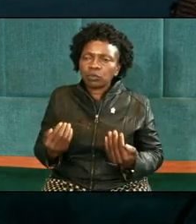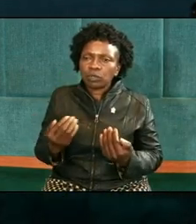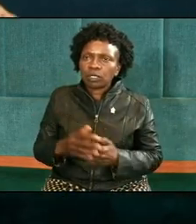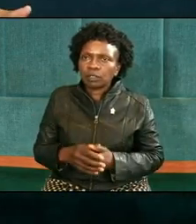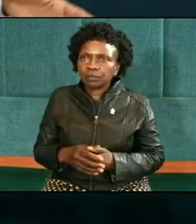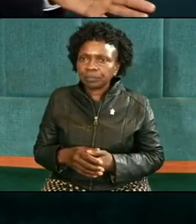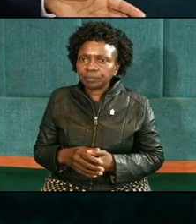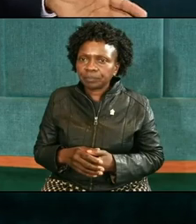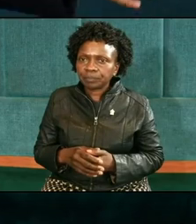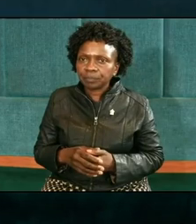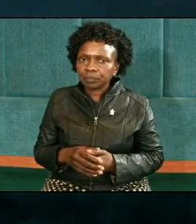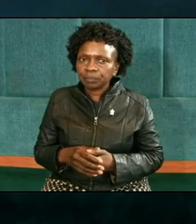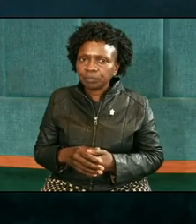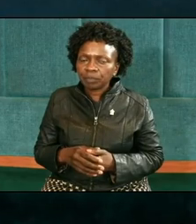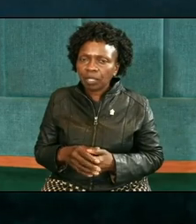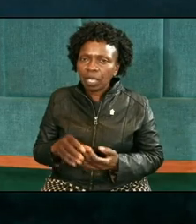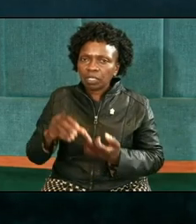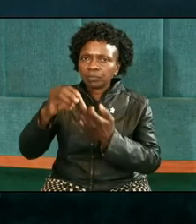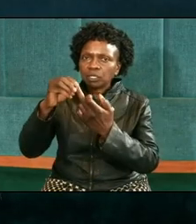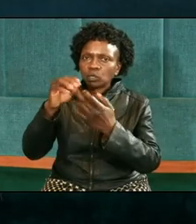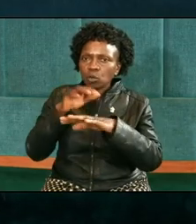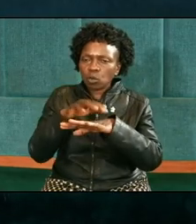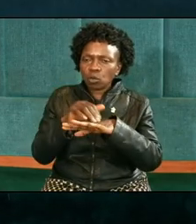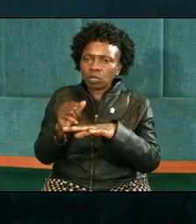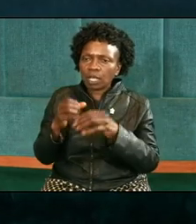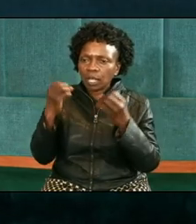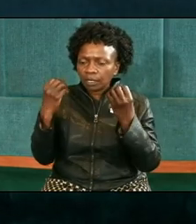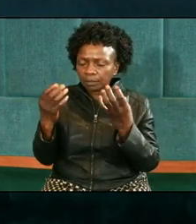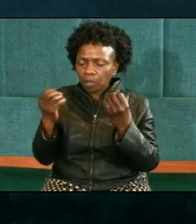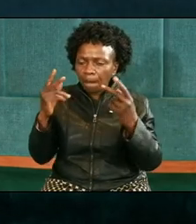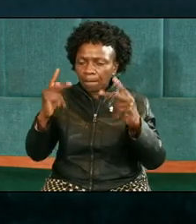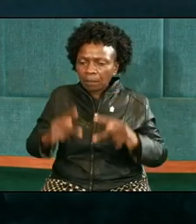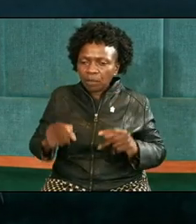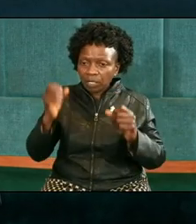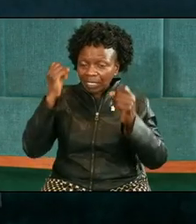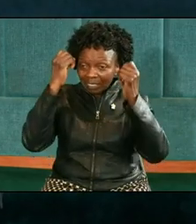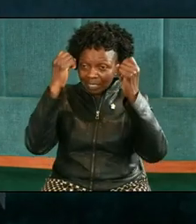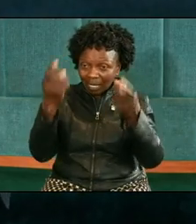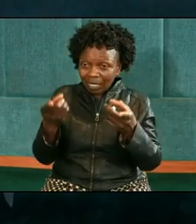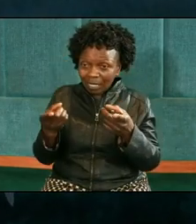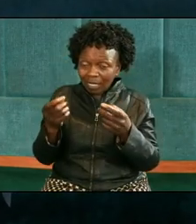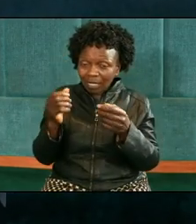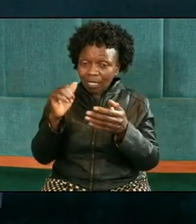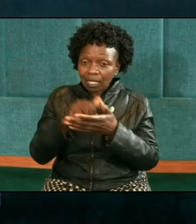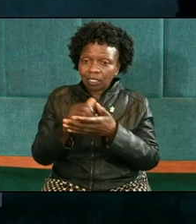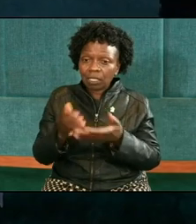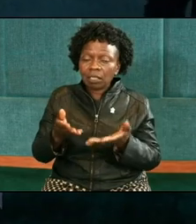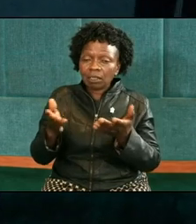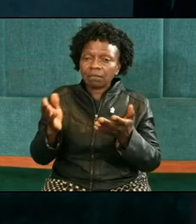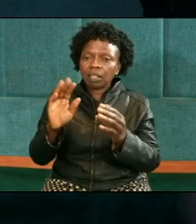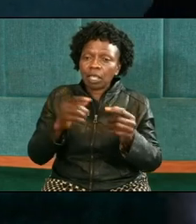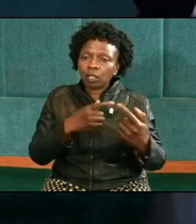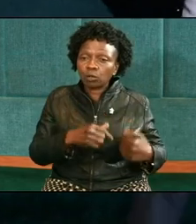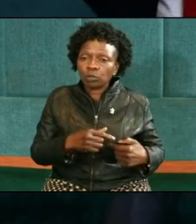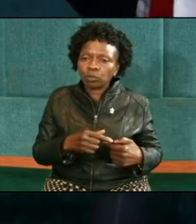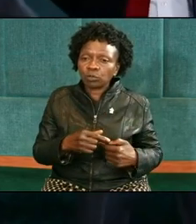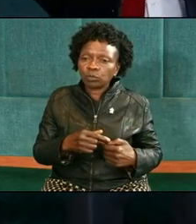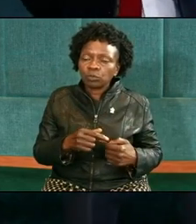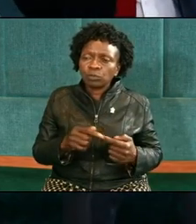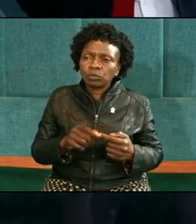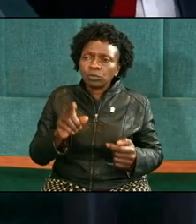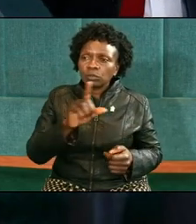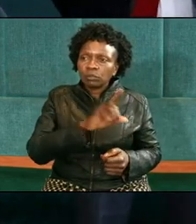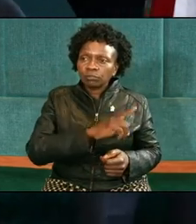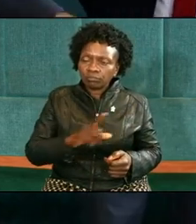Because I'm going to call. A number of people decided that they would like to give their hearts to the Lord in baptism